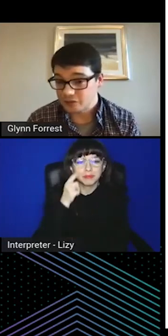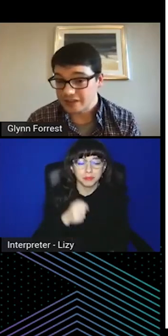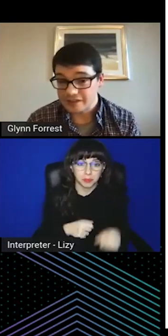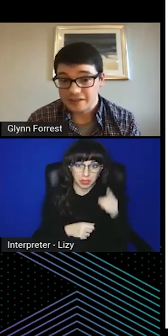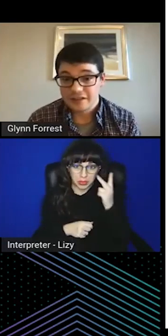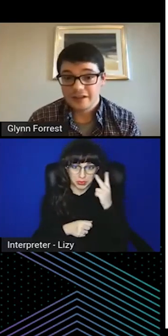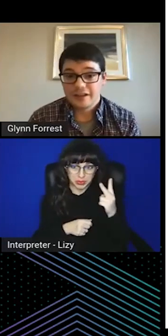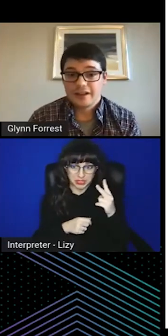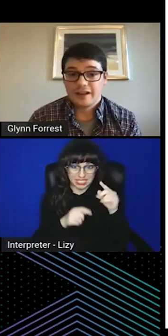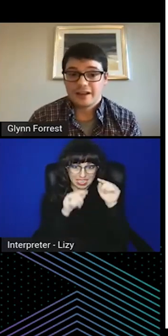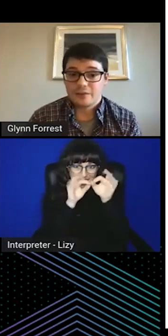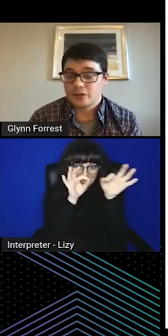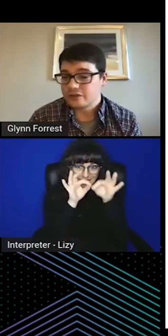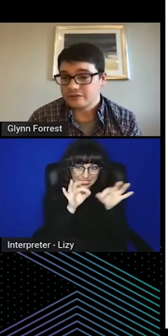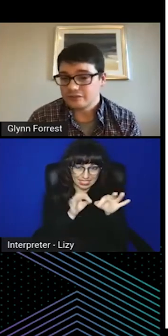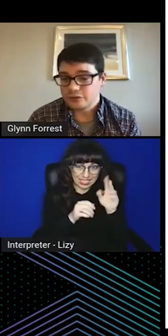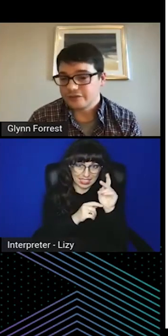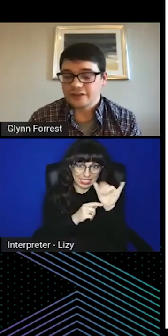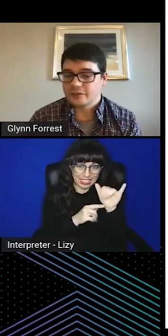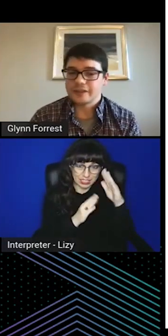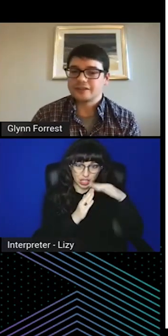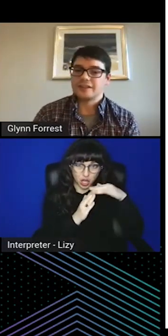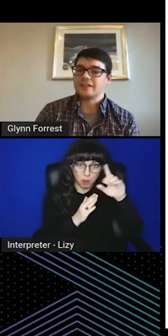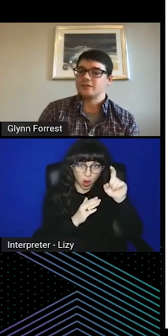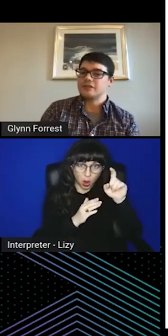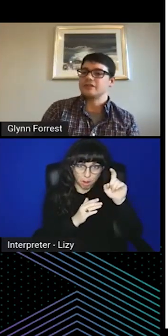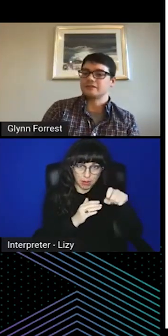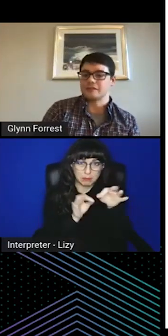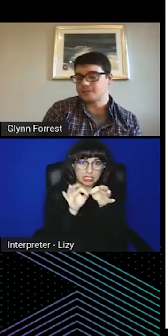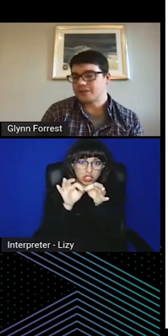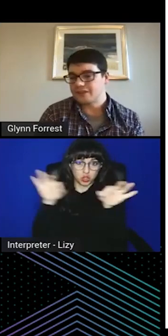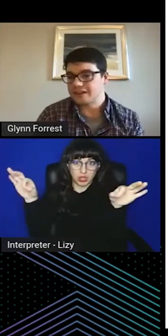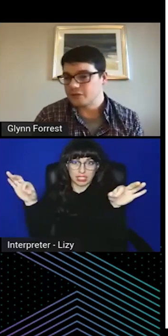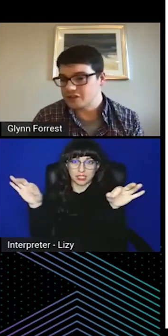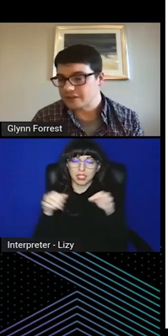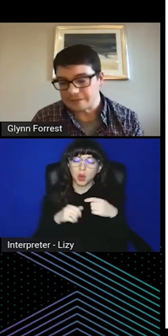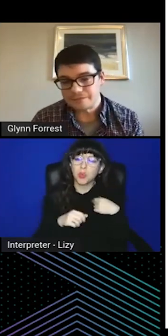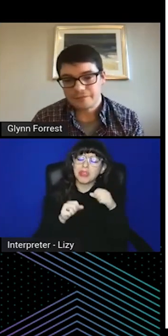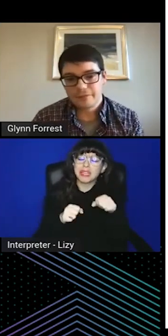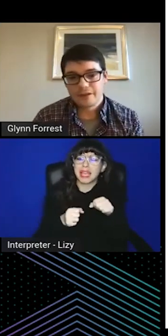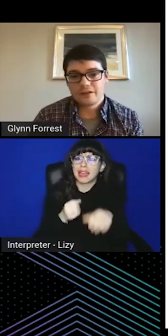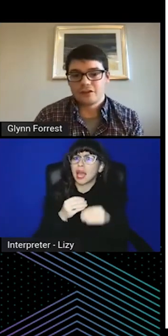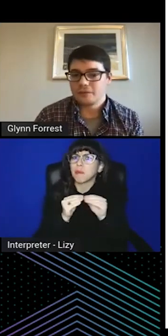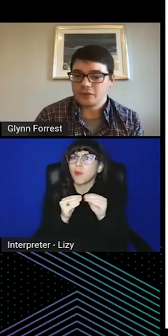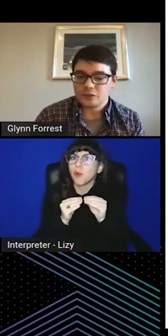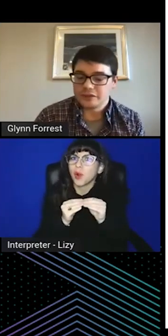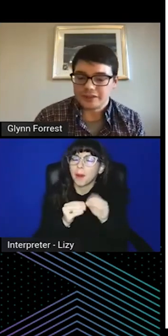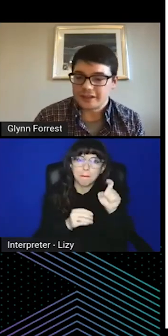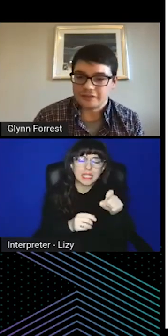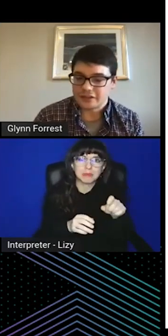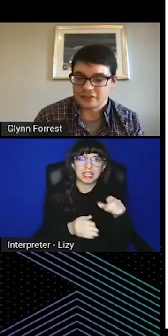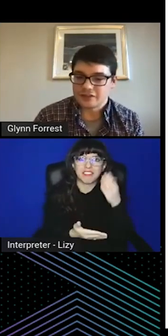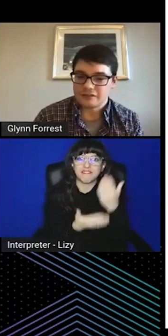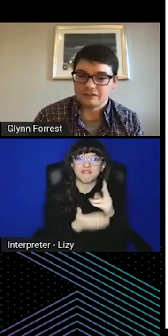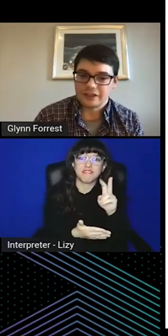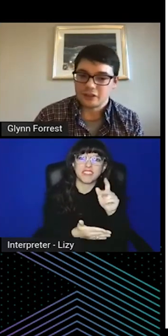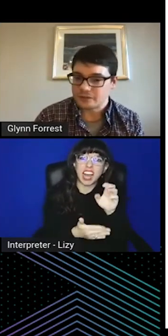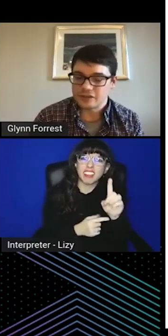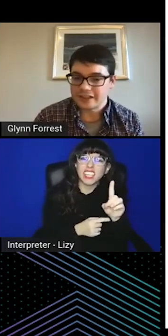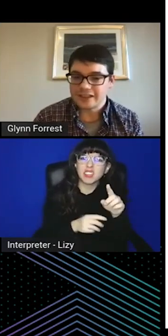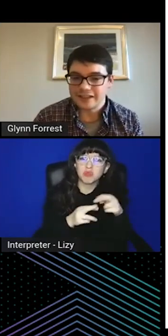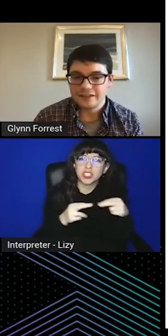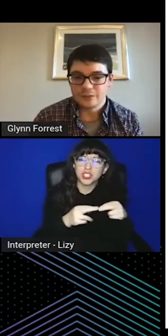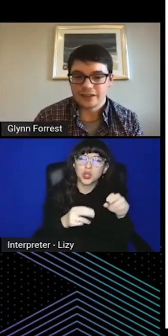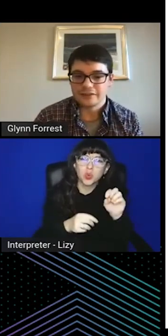to be strings. And we could go further. We could say that the region must be a valid region. Or below this kind of fictional